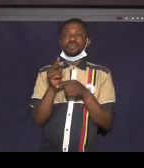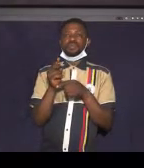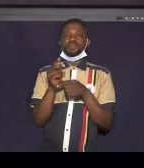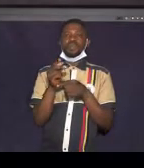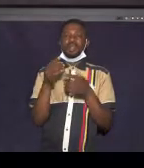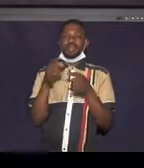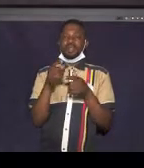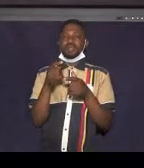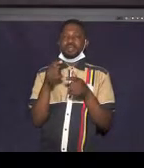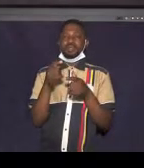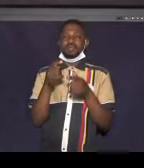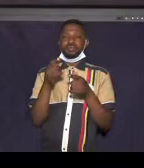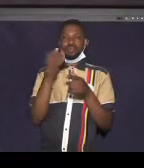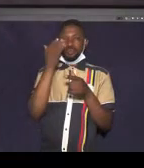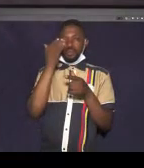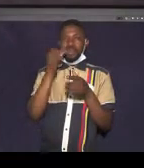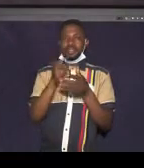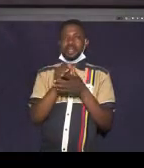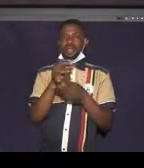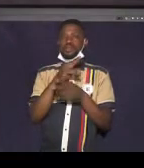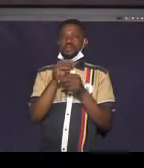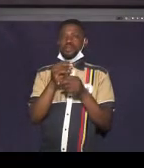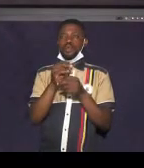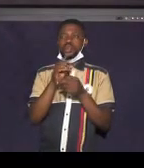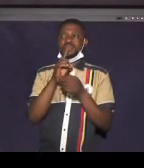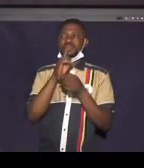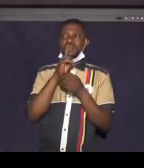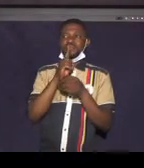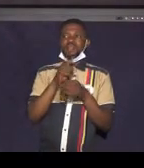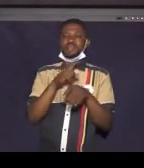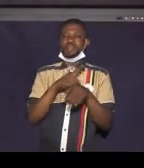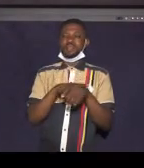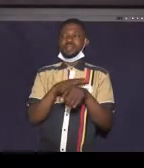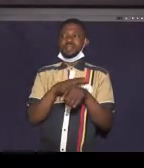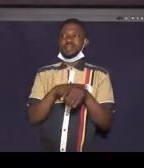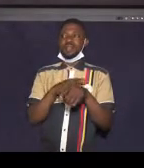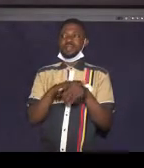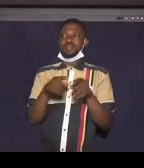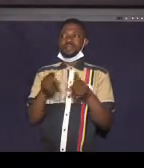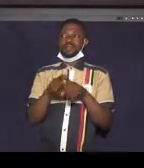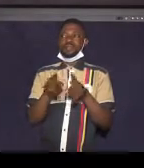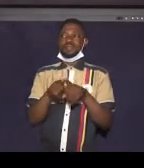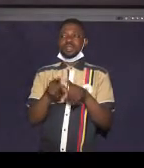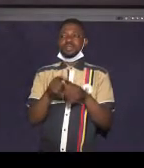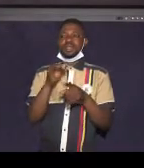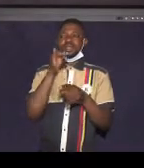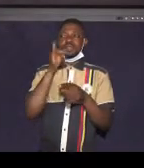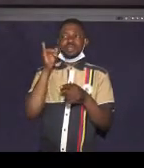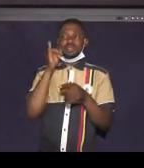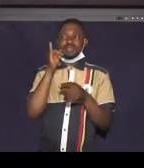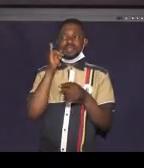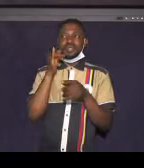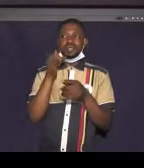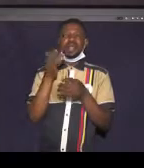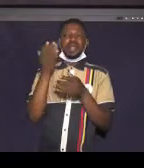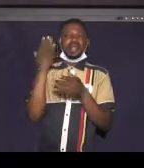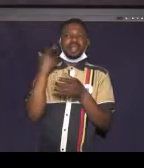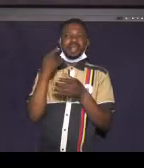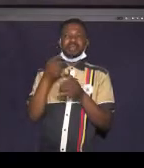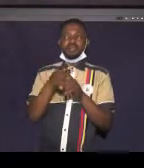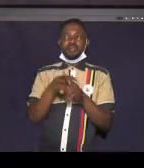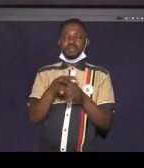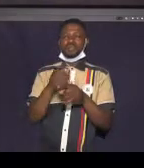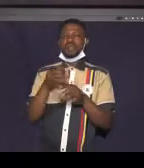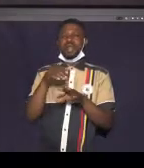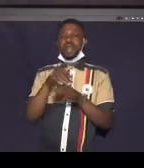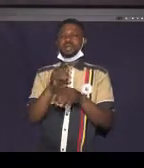Okay, let me let you know that no definite time, such as yesterday, last month, at 2 o'clock, and